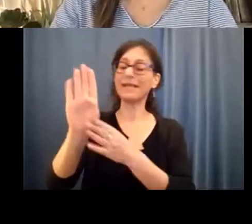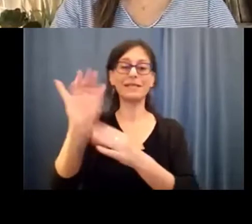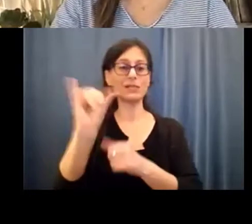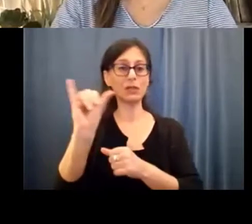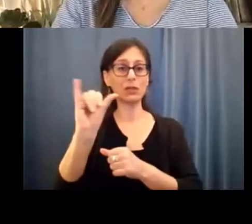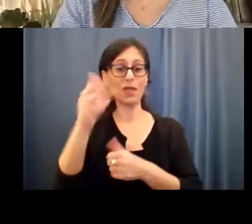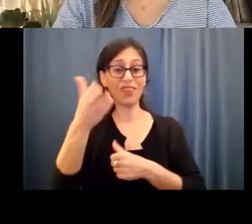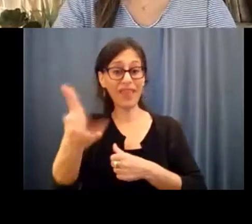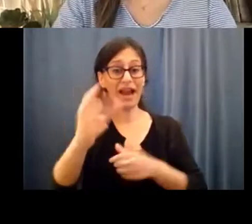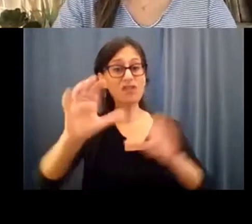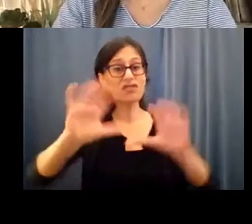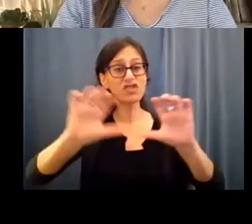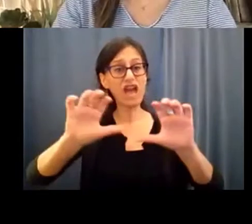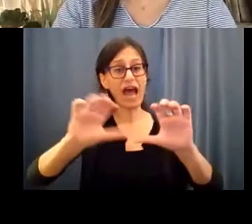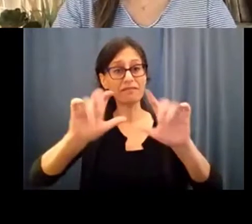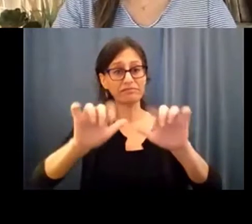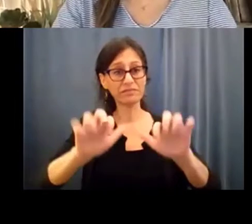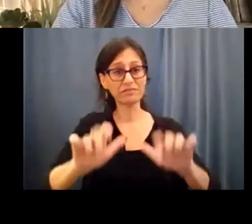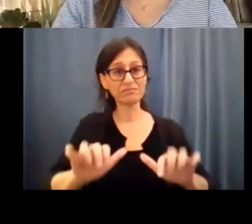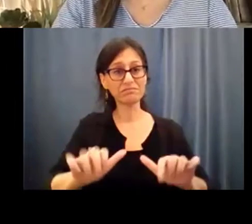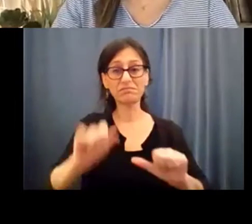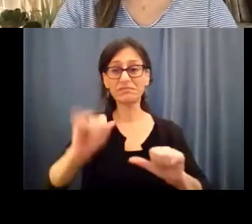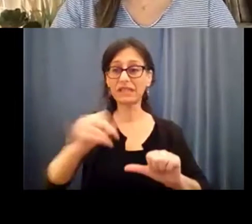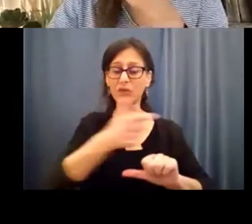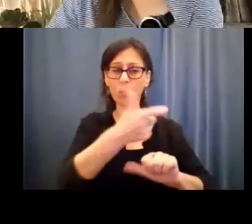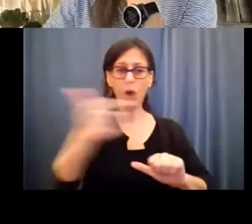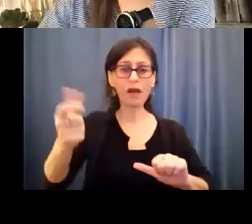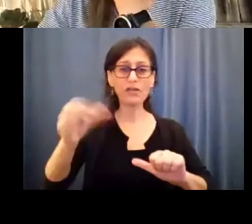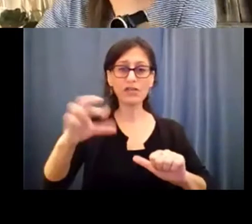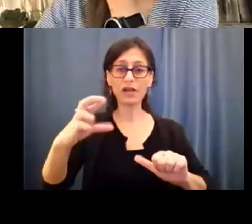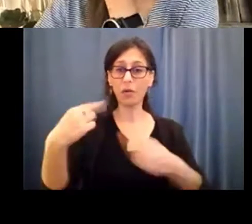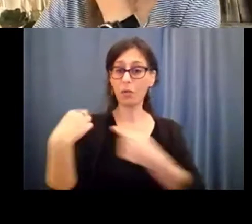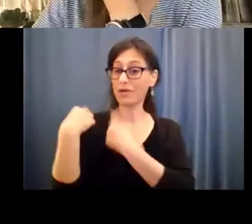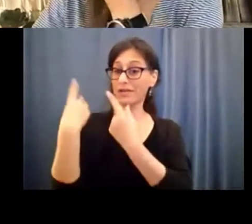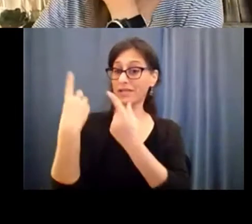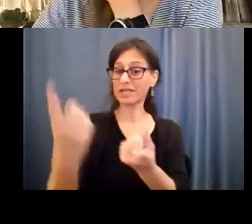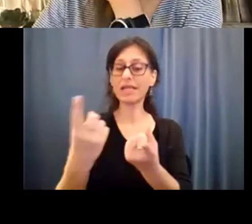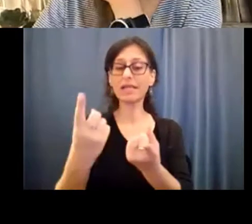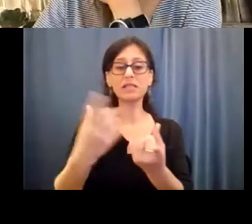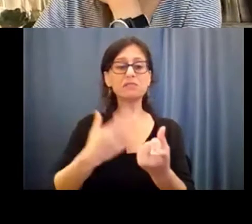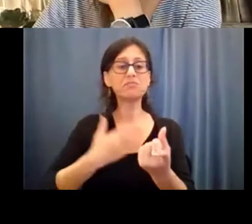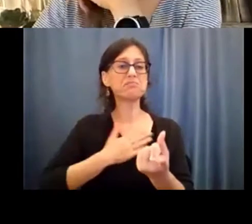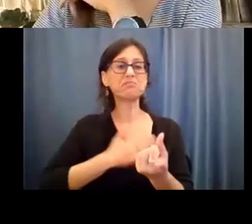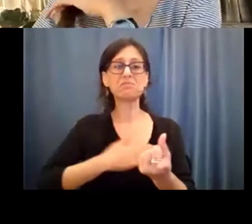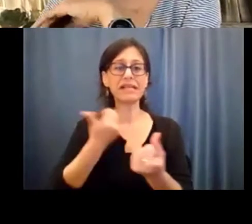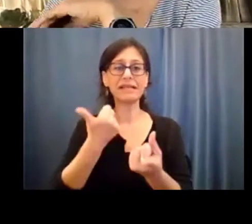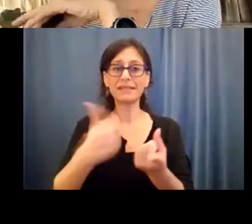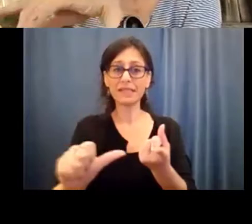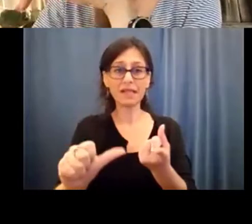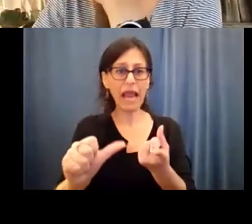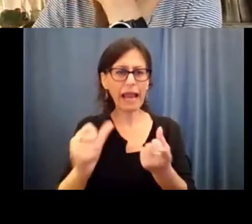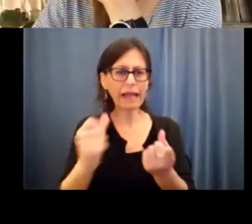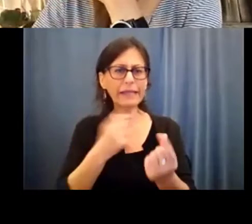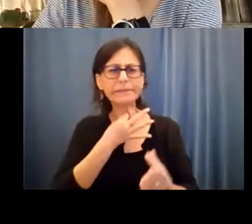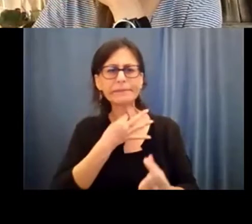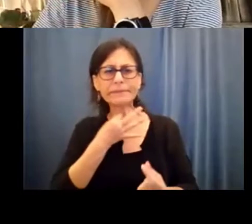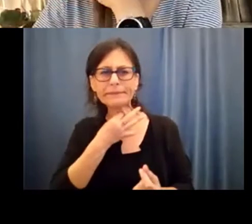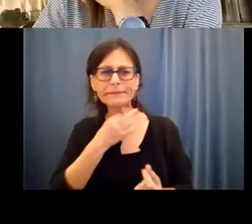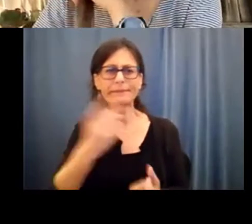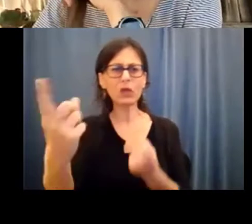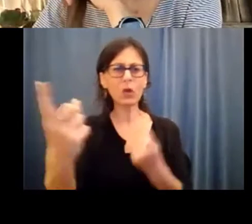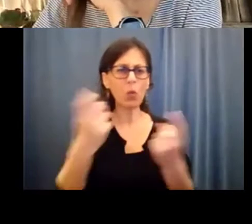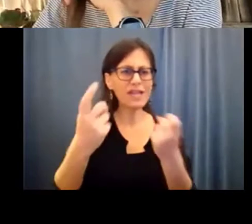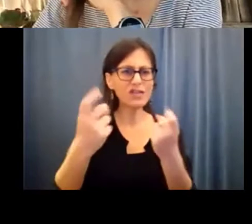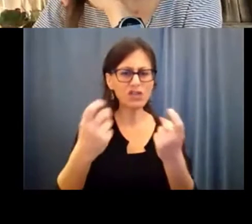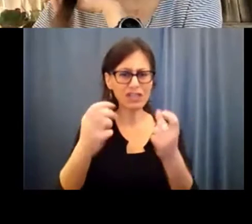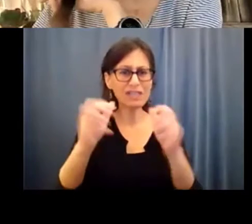the chat, if you're tuning in or you've been with us the whole time, I want you to throw any questions that you have for our